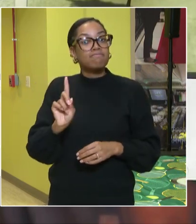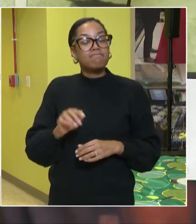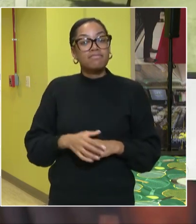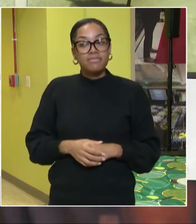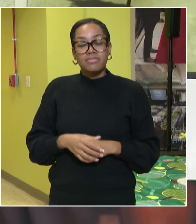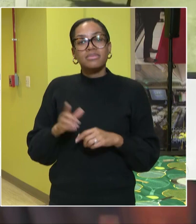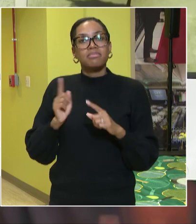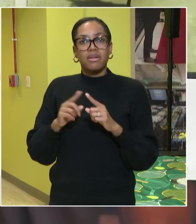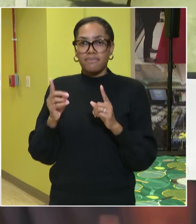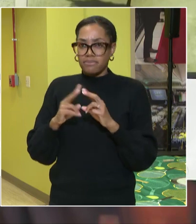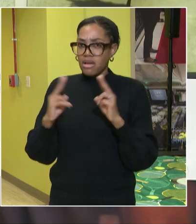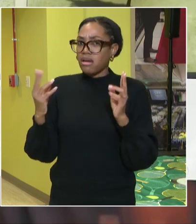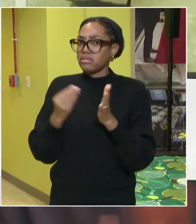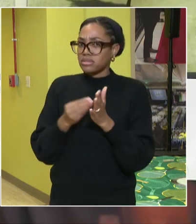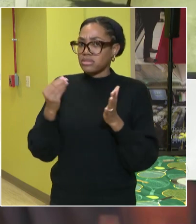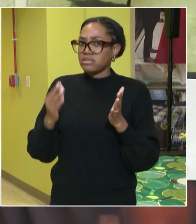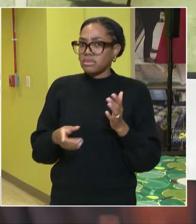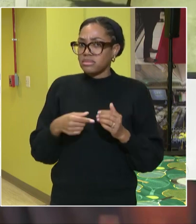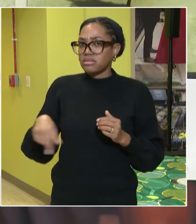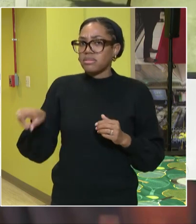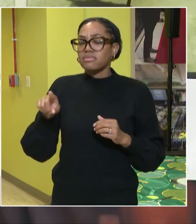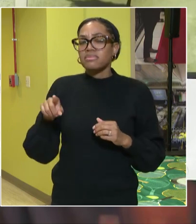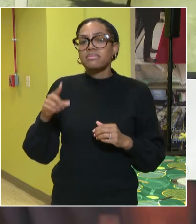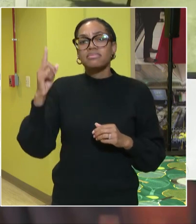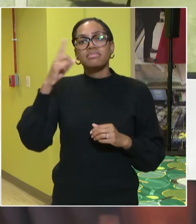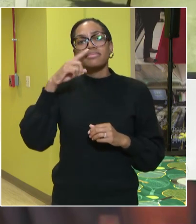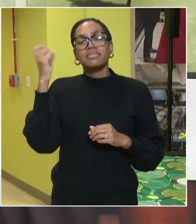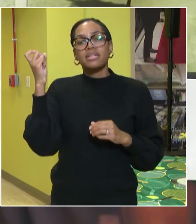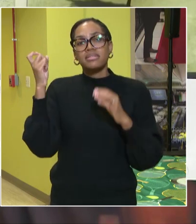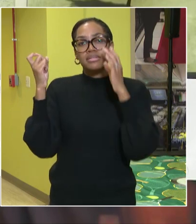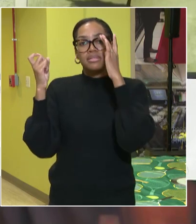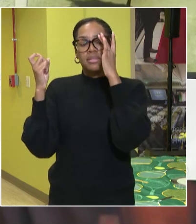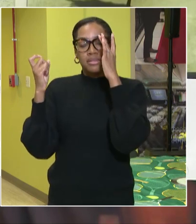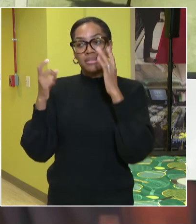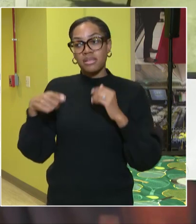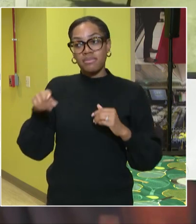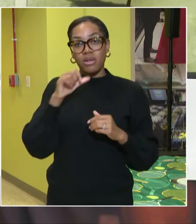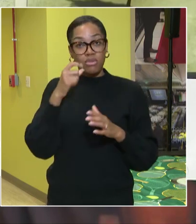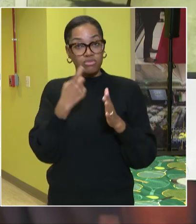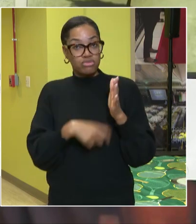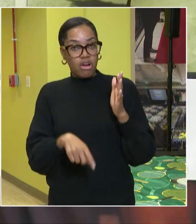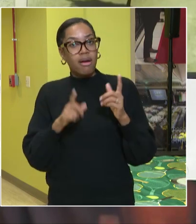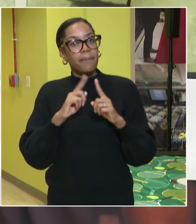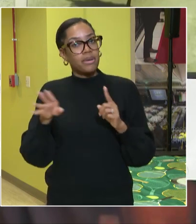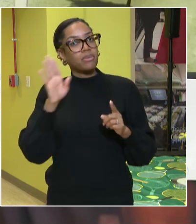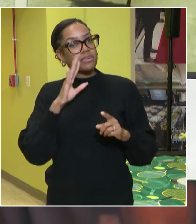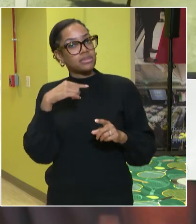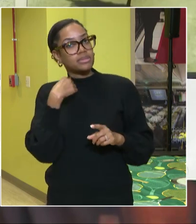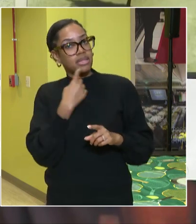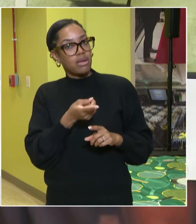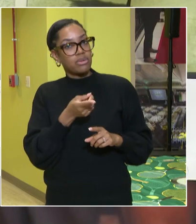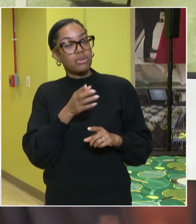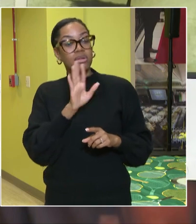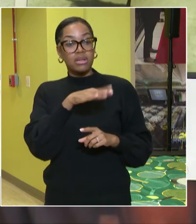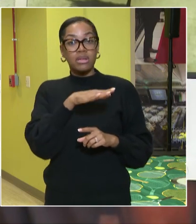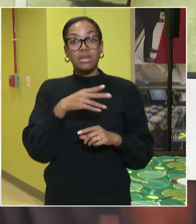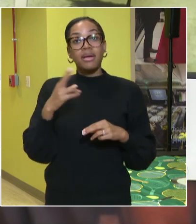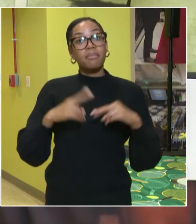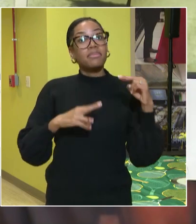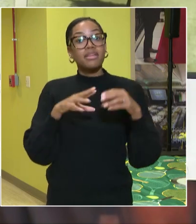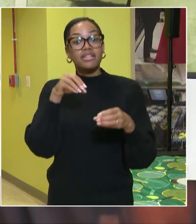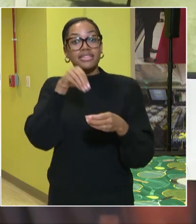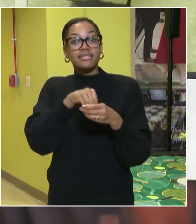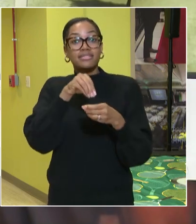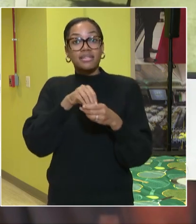very expensive because they don't charge you, but they tell you that you can build this indoor